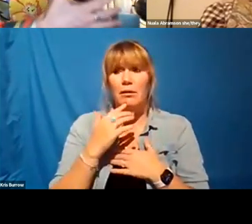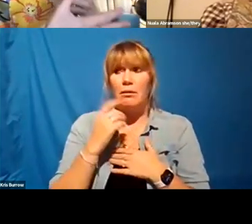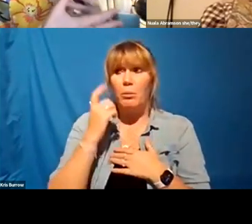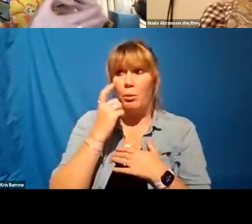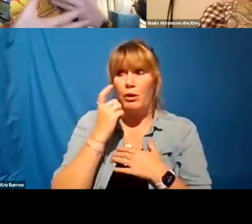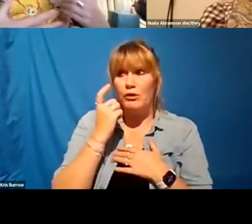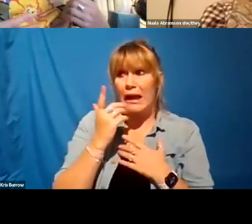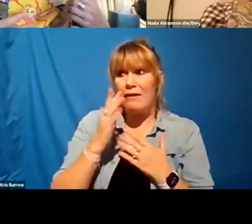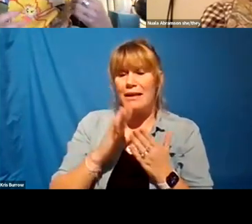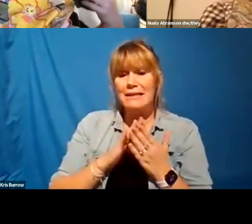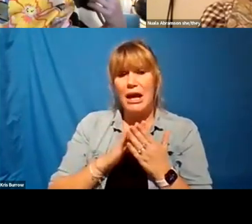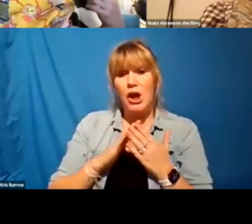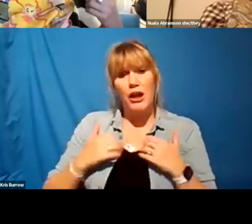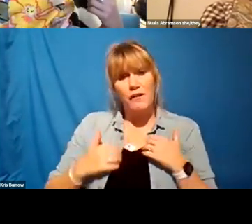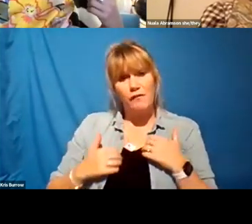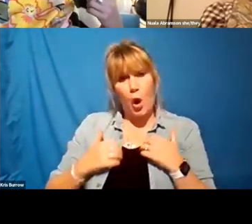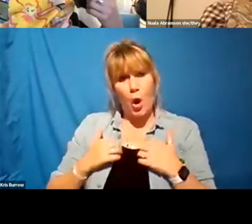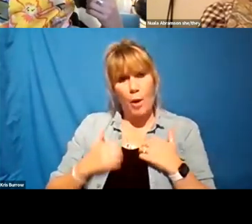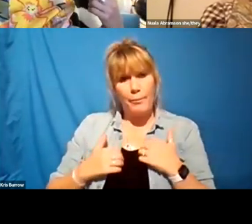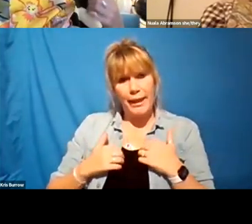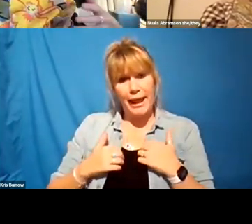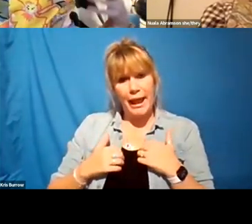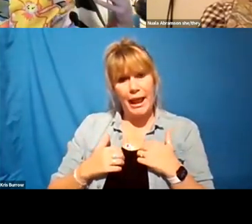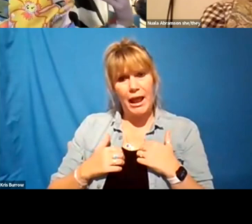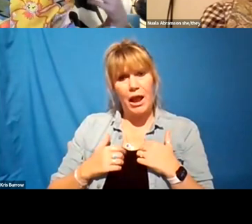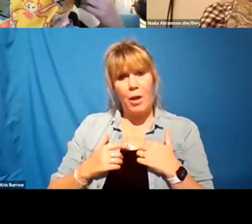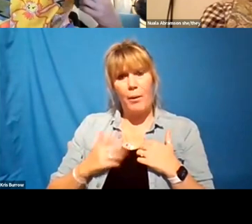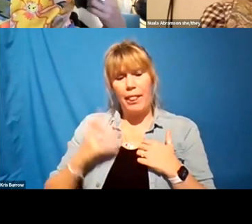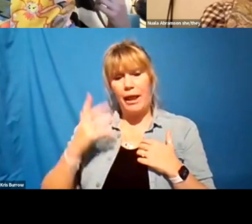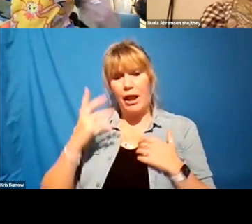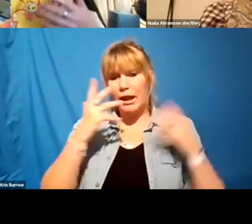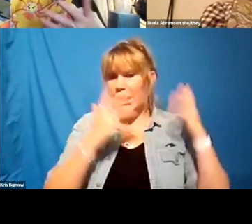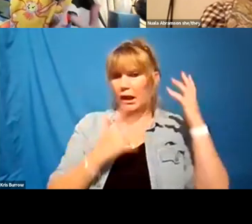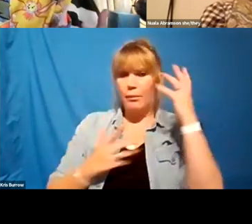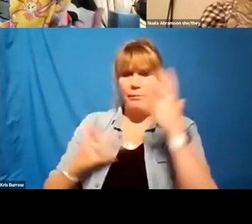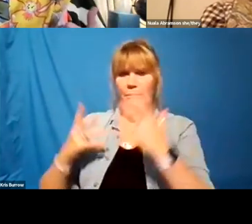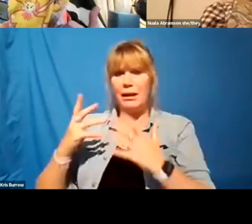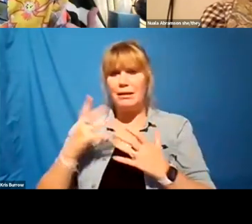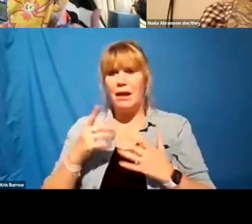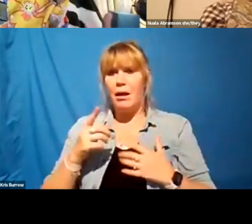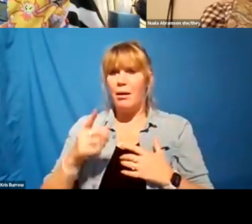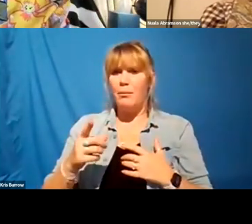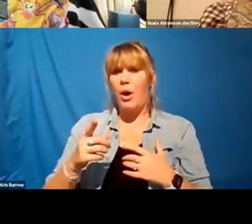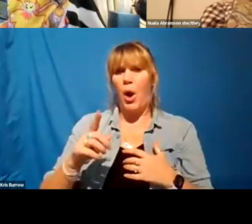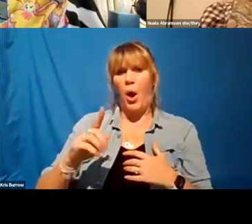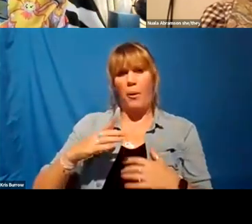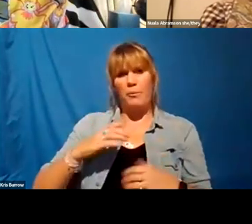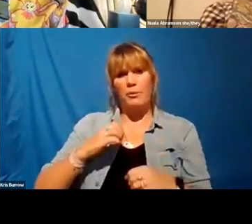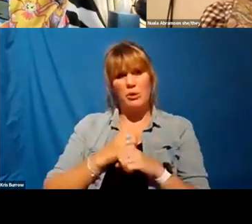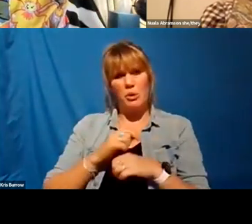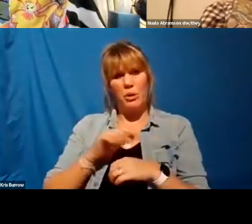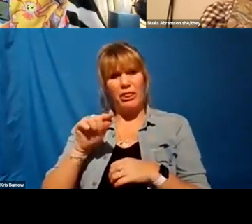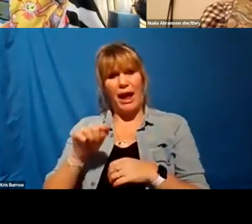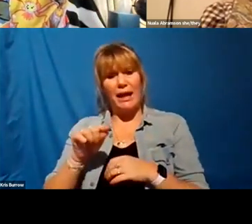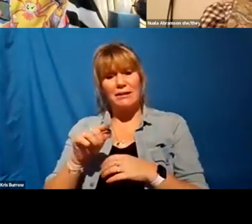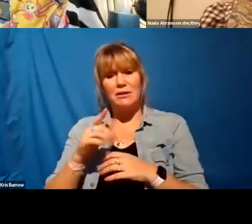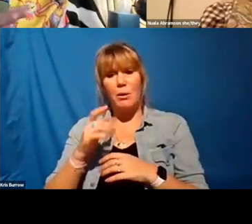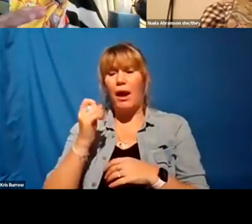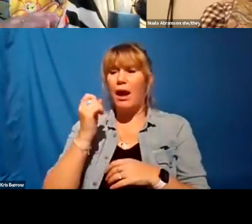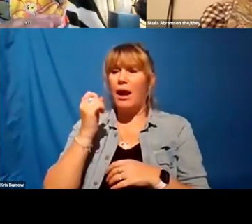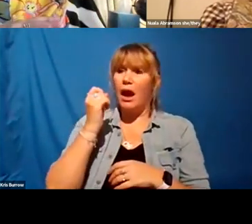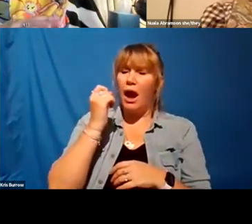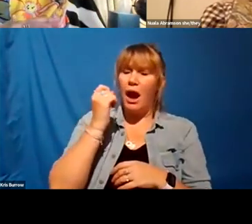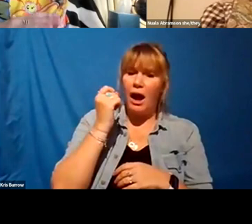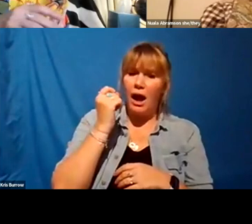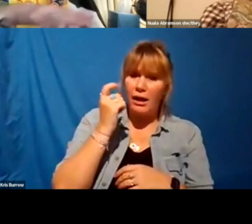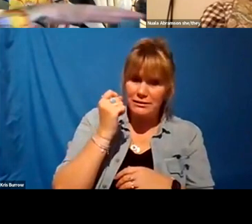where people are getting a little bit mixed up and thinking, oh, that's kind of what we're going to do. But I can understand that there is a